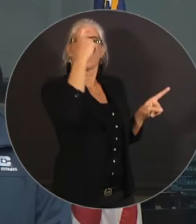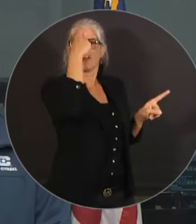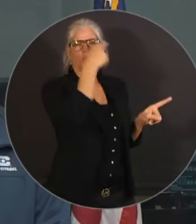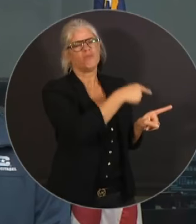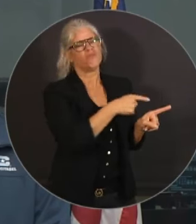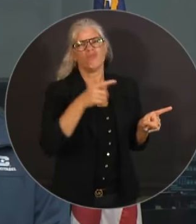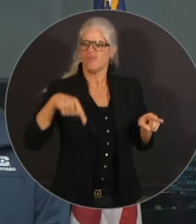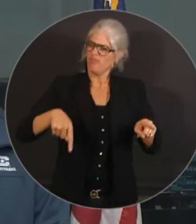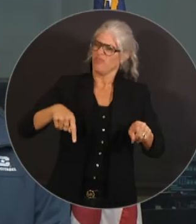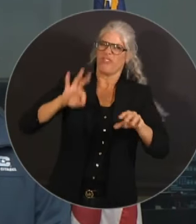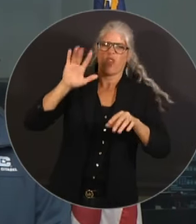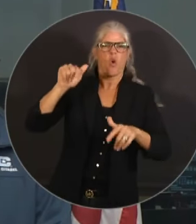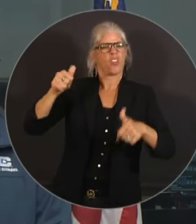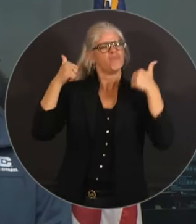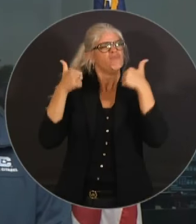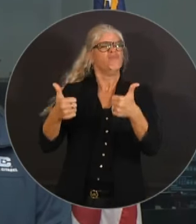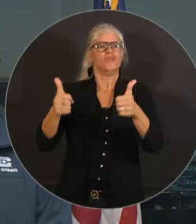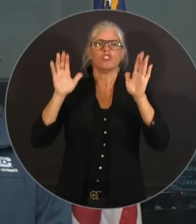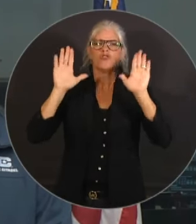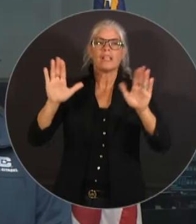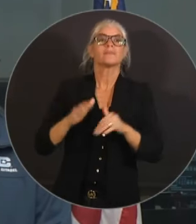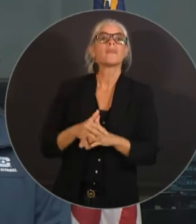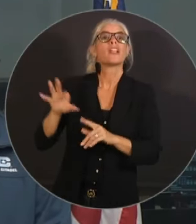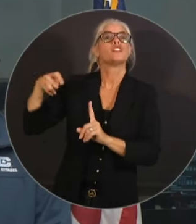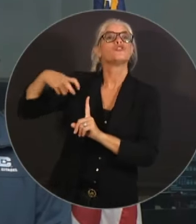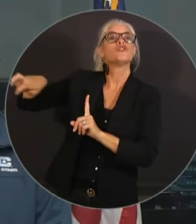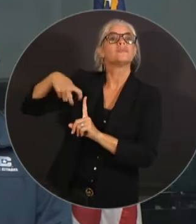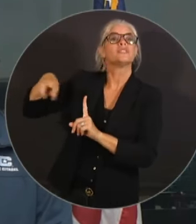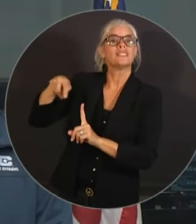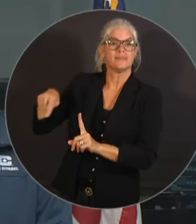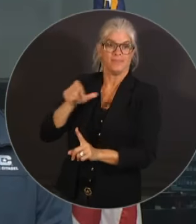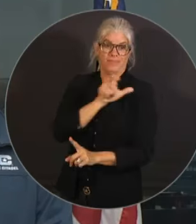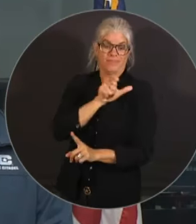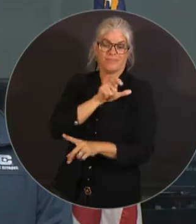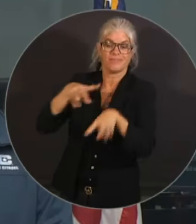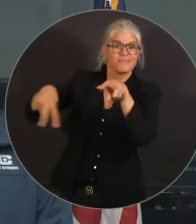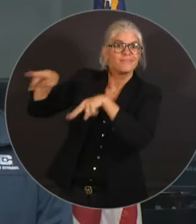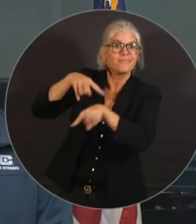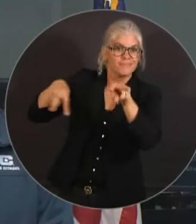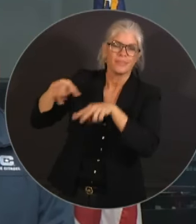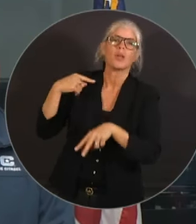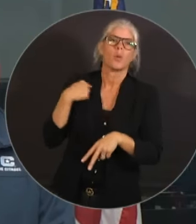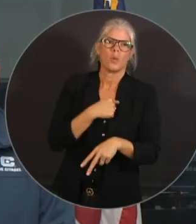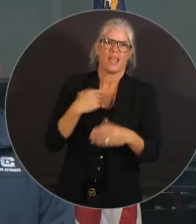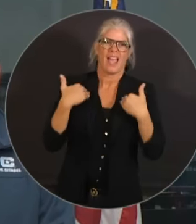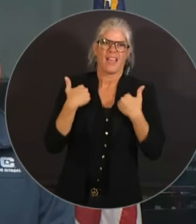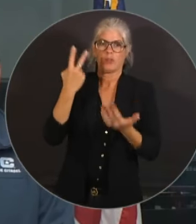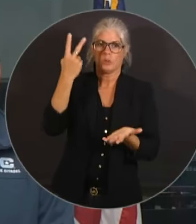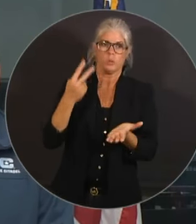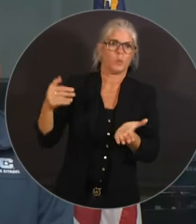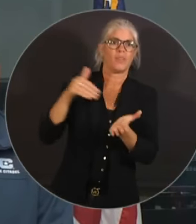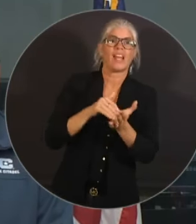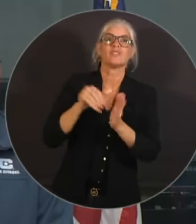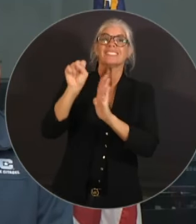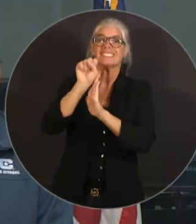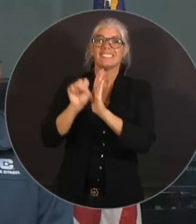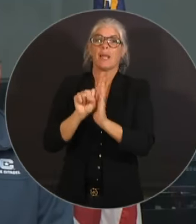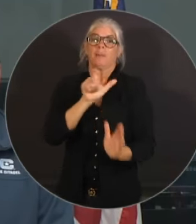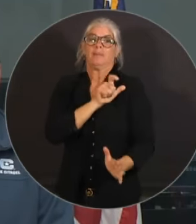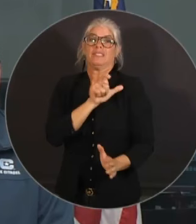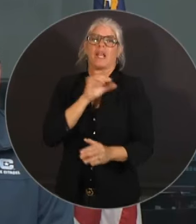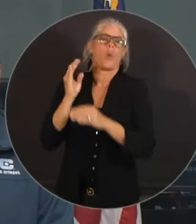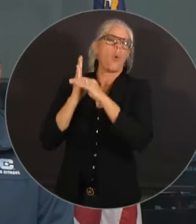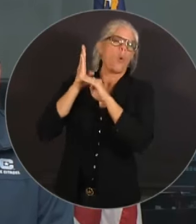on the resources deployed on behalf of the Florida Highway Patrol. We have nearly all of our 2,000 state troopers and over 300